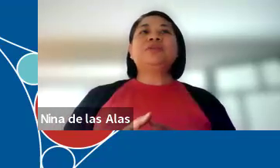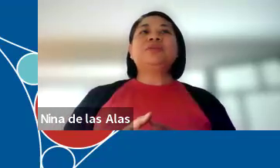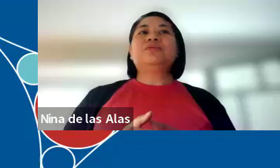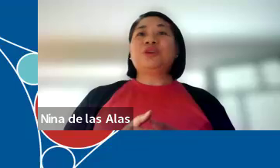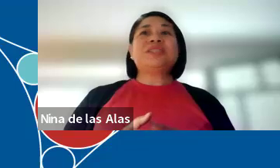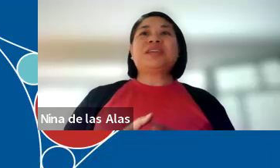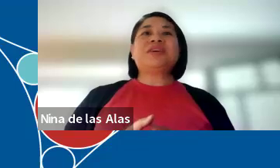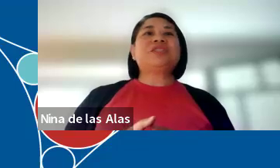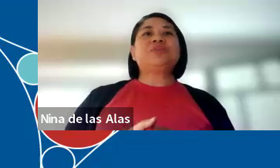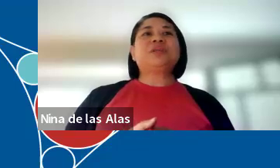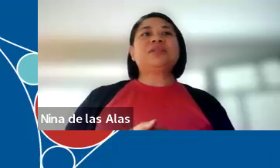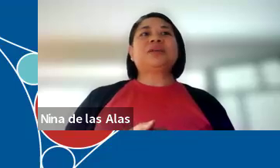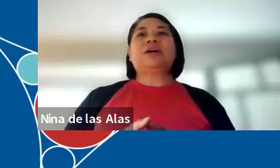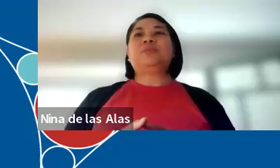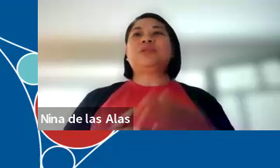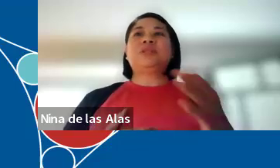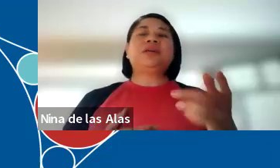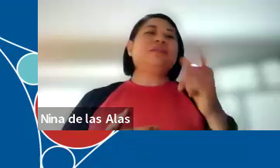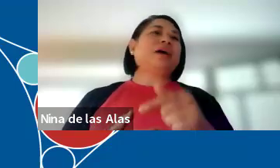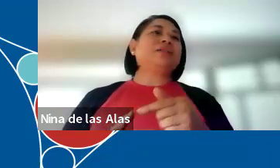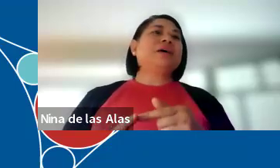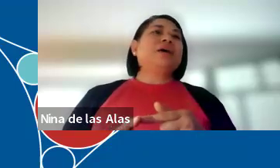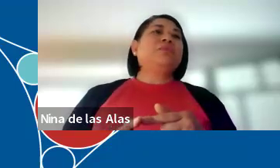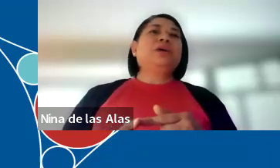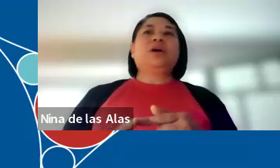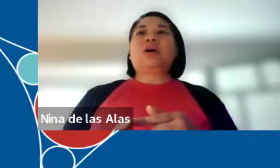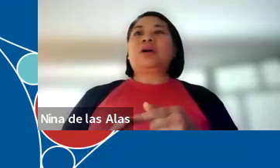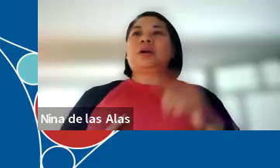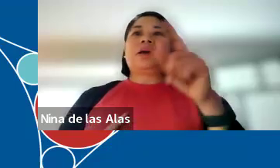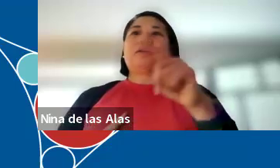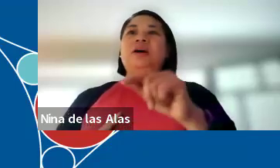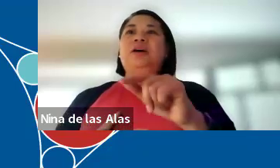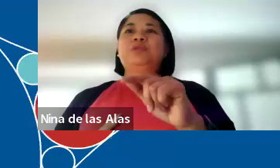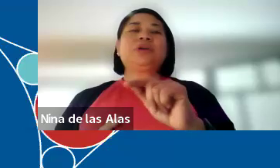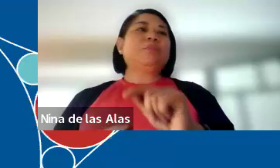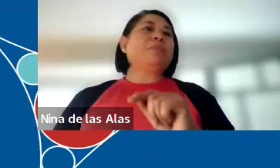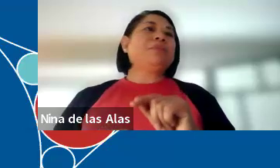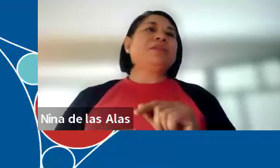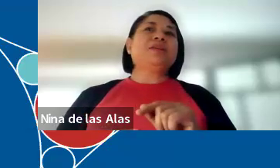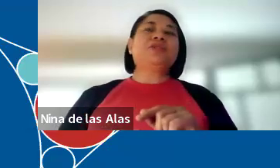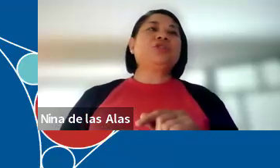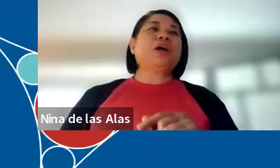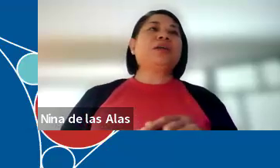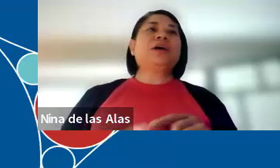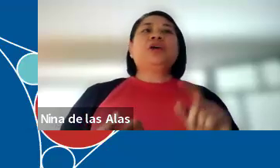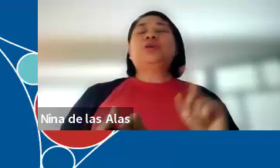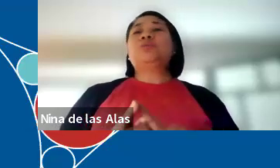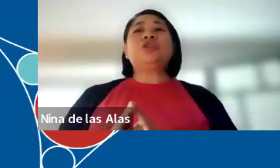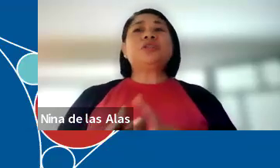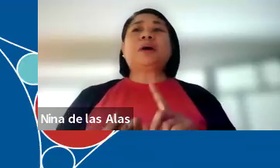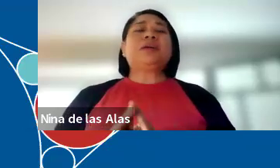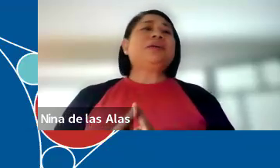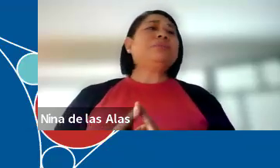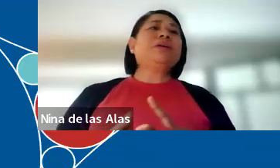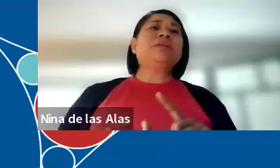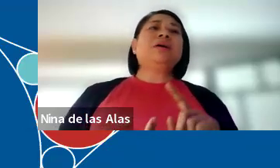love for you to stay connected with us. You'll see that we are, and Jamil can pop this into the chat. You can reach